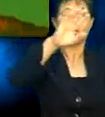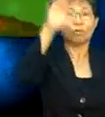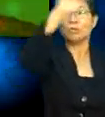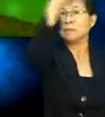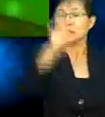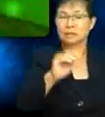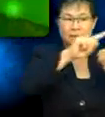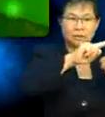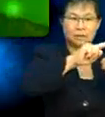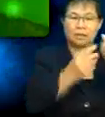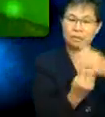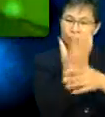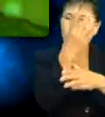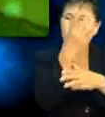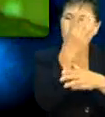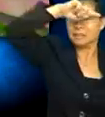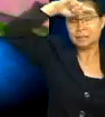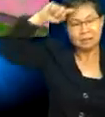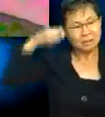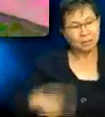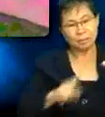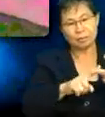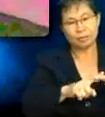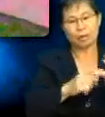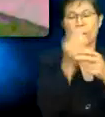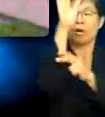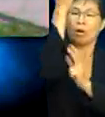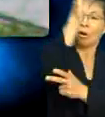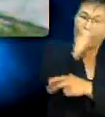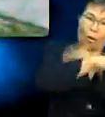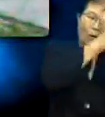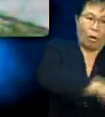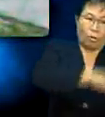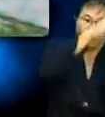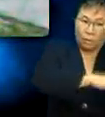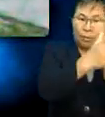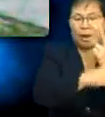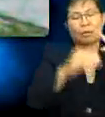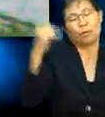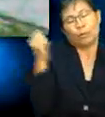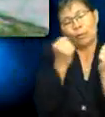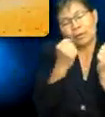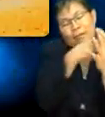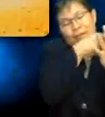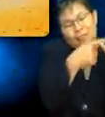spring, summer, autumn, and winter.